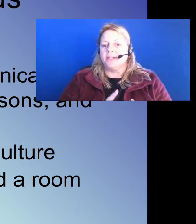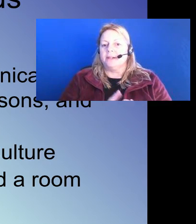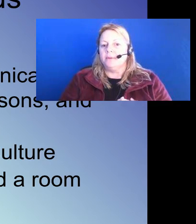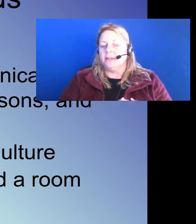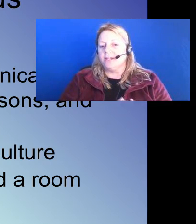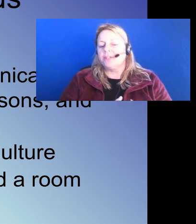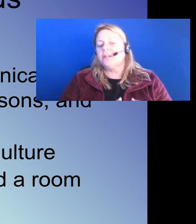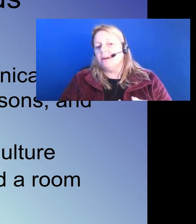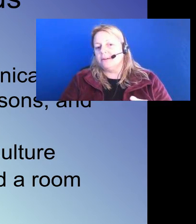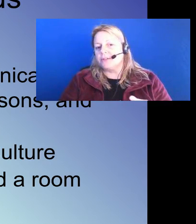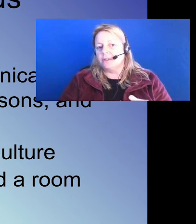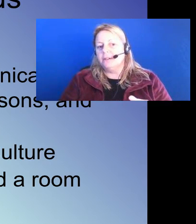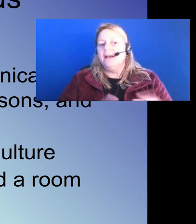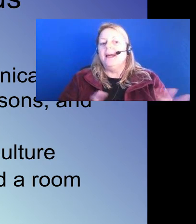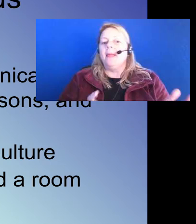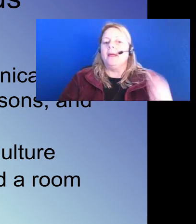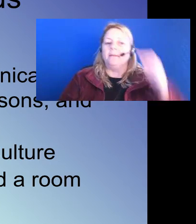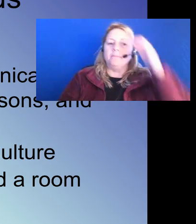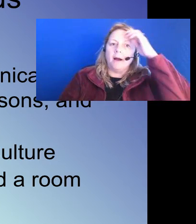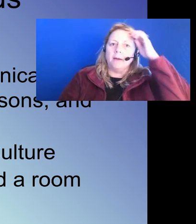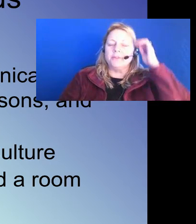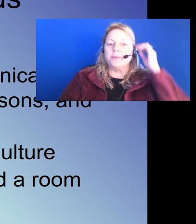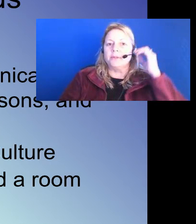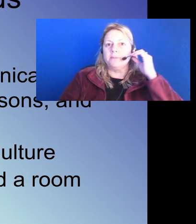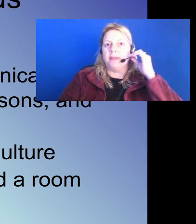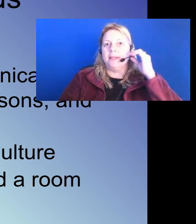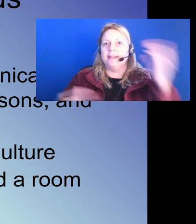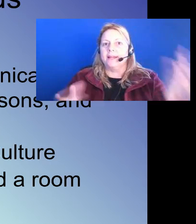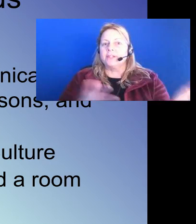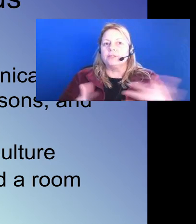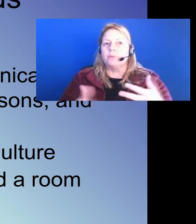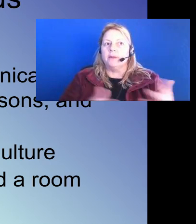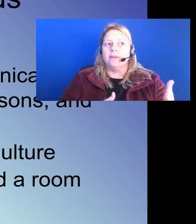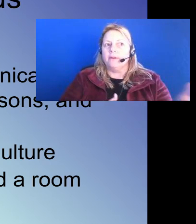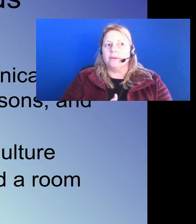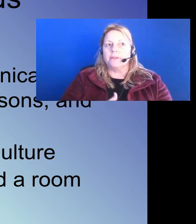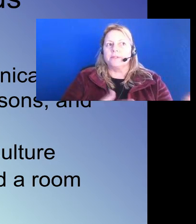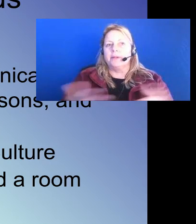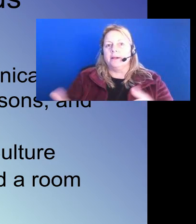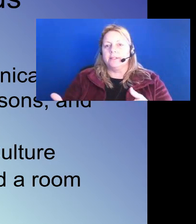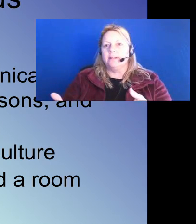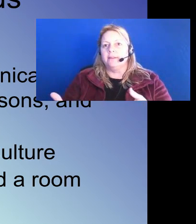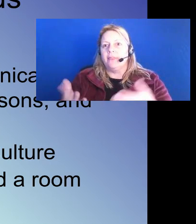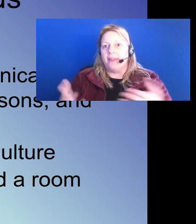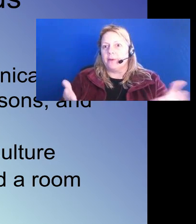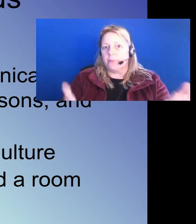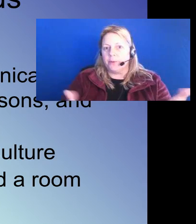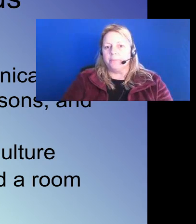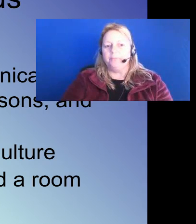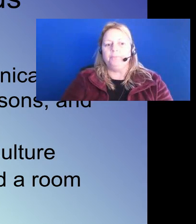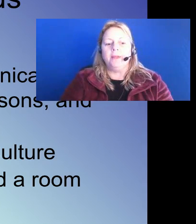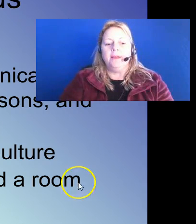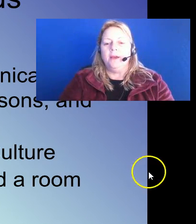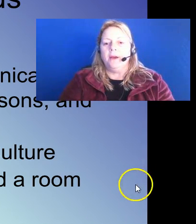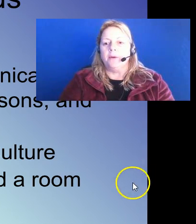going to touch on communication and culture, and then students making connections with others in regard to their